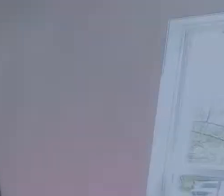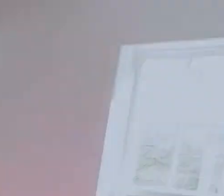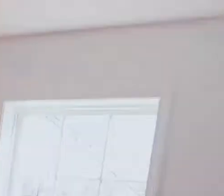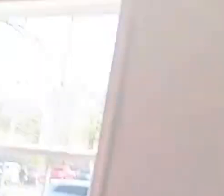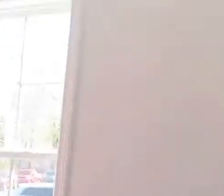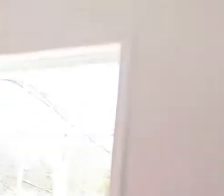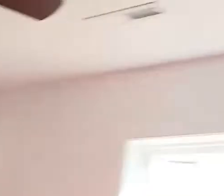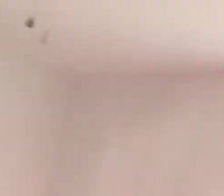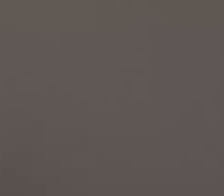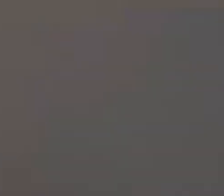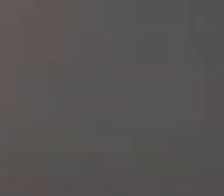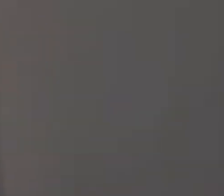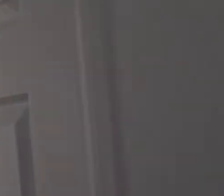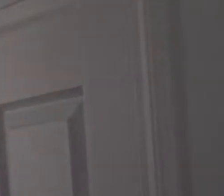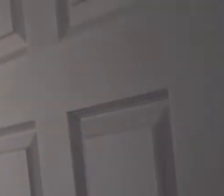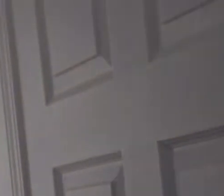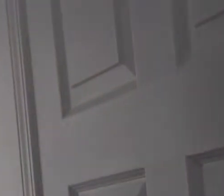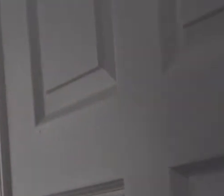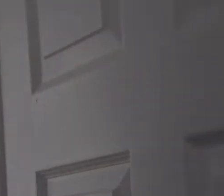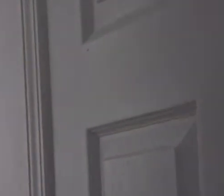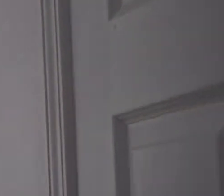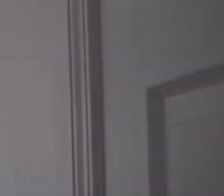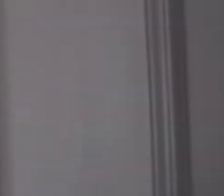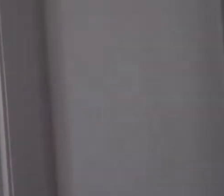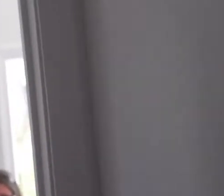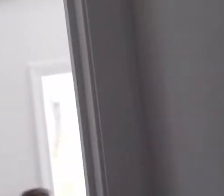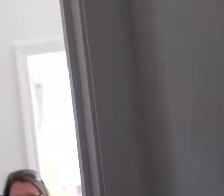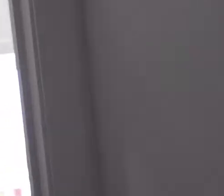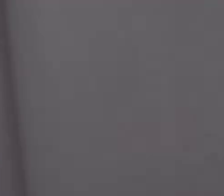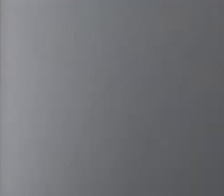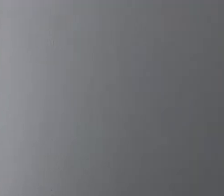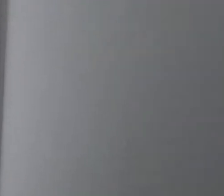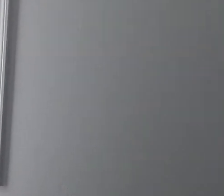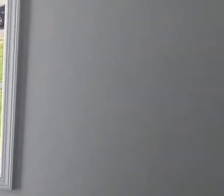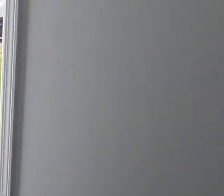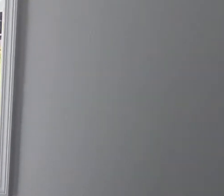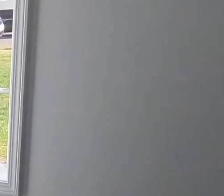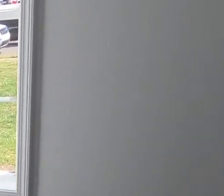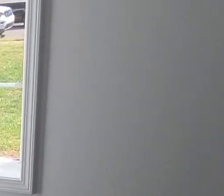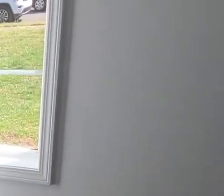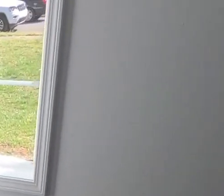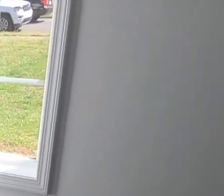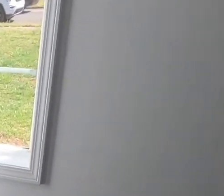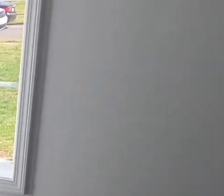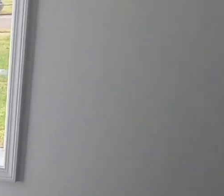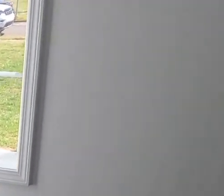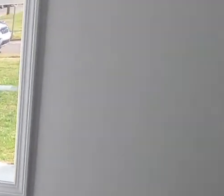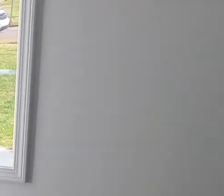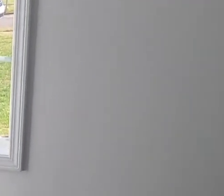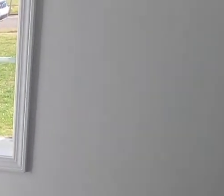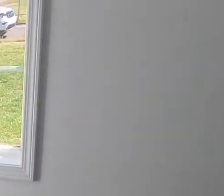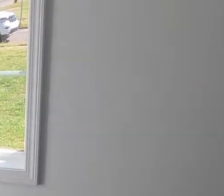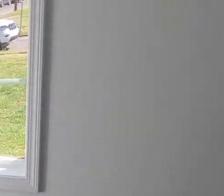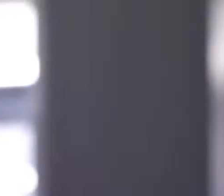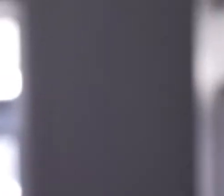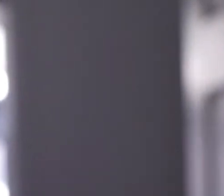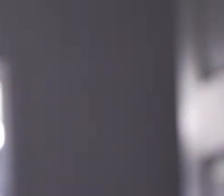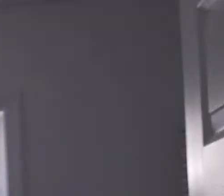Junior, let me show you my big sister. Yes, let's see it. Here we go. See, 3 people can fit in this